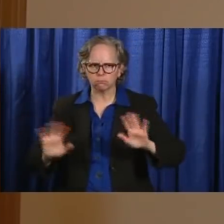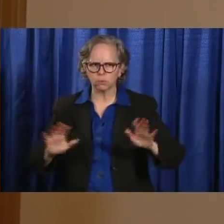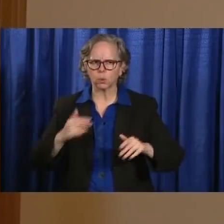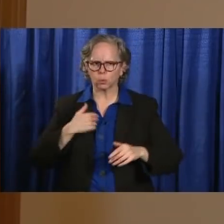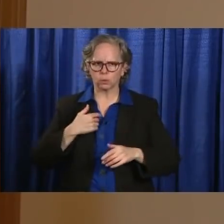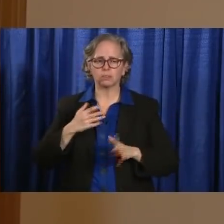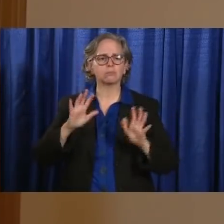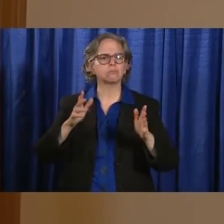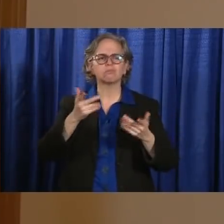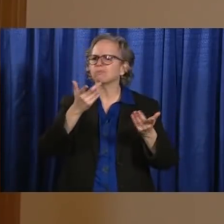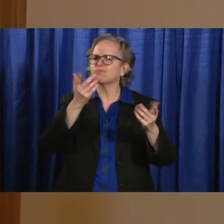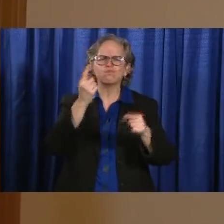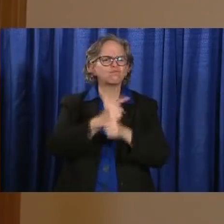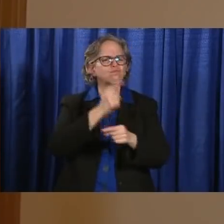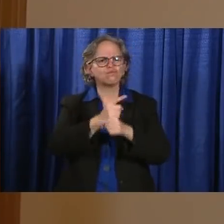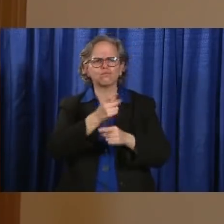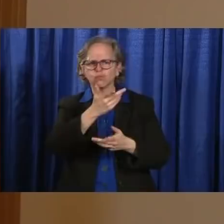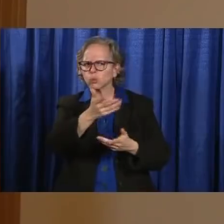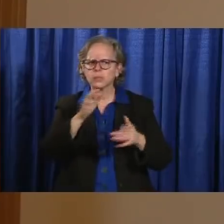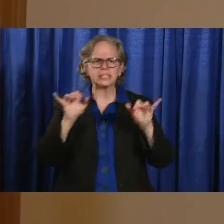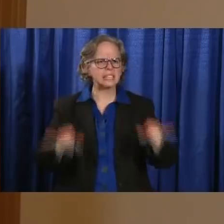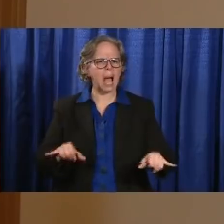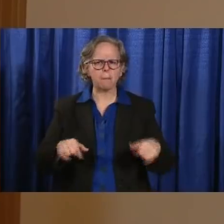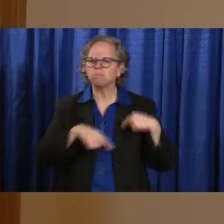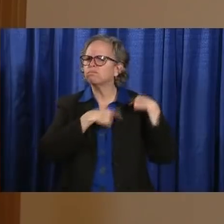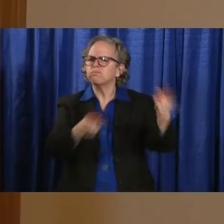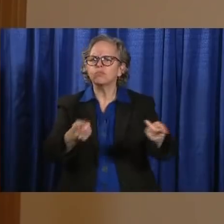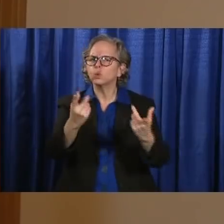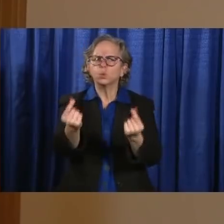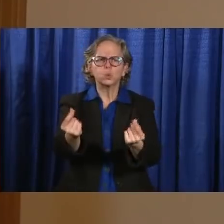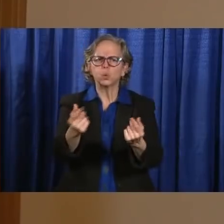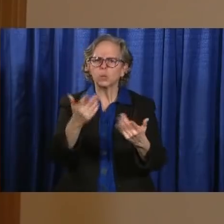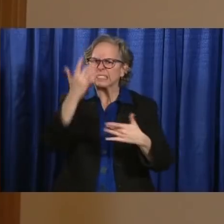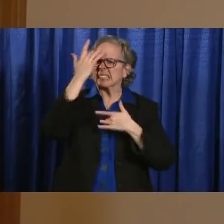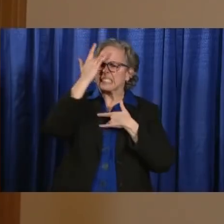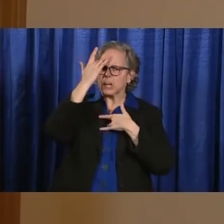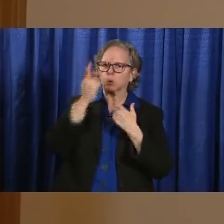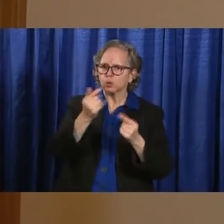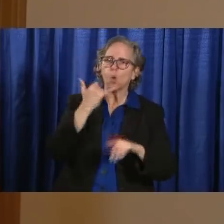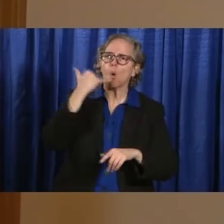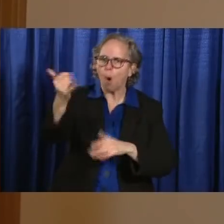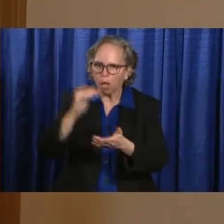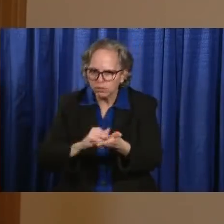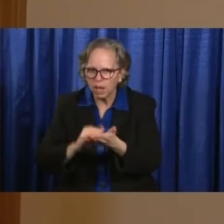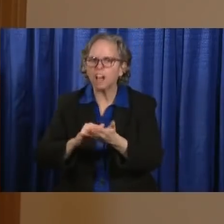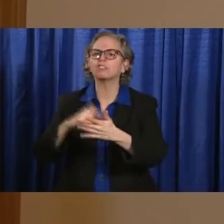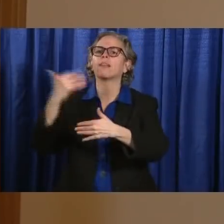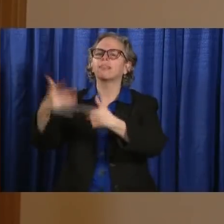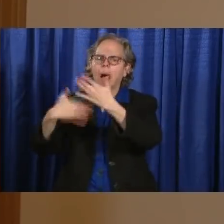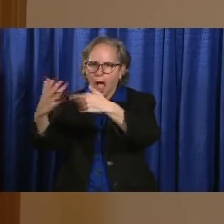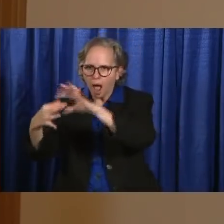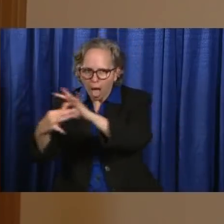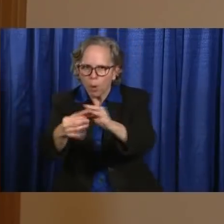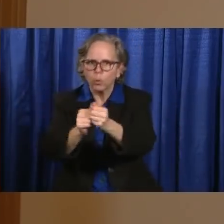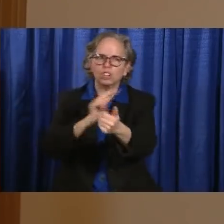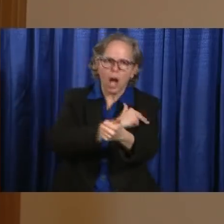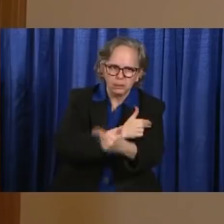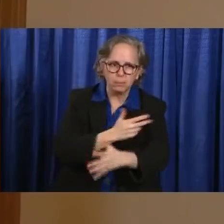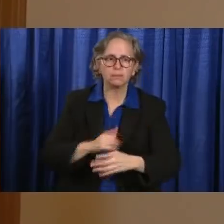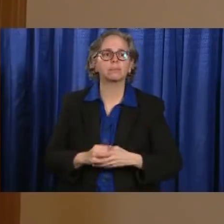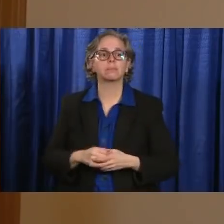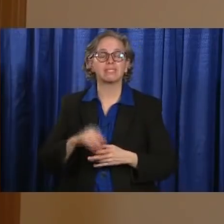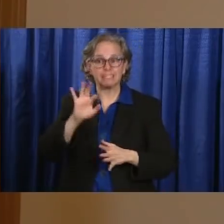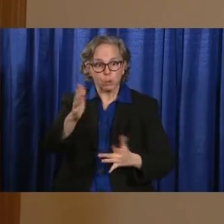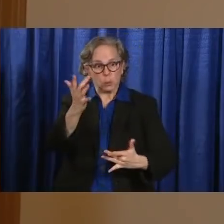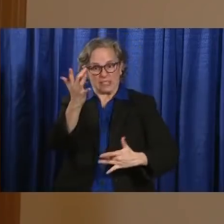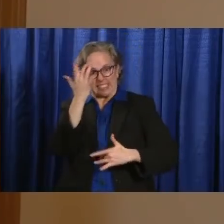you've always done if you're sick. And if you're sick right now, I want to say one more thing. Most of us can stay at home, and you're starting to see,